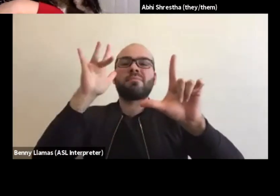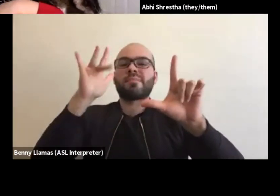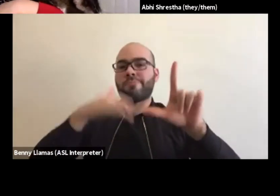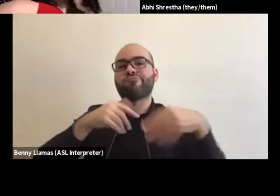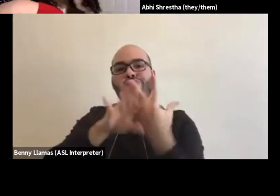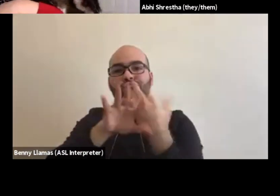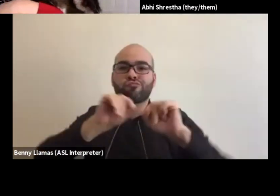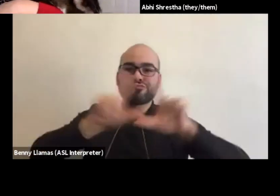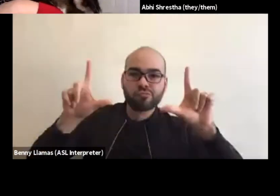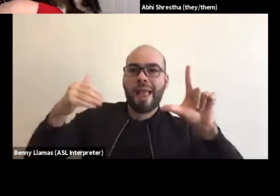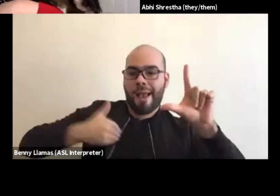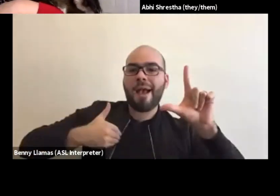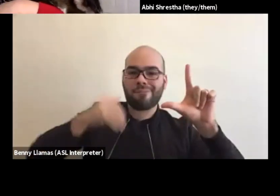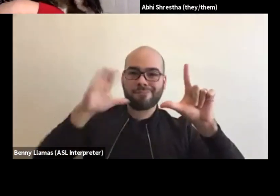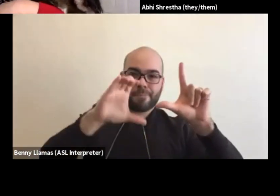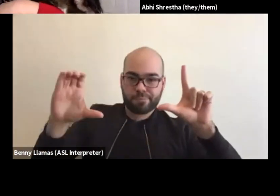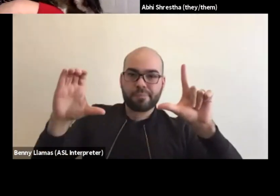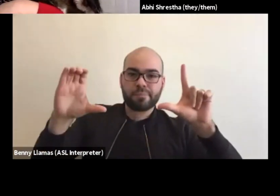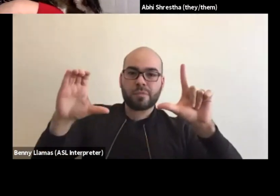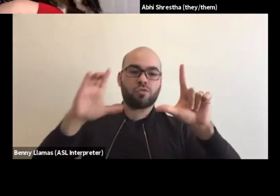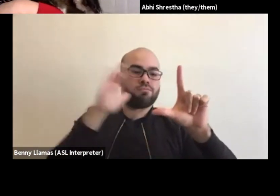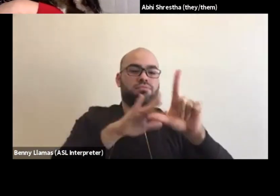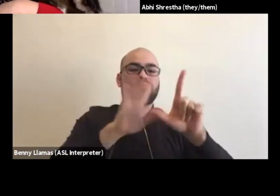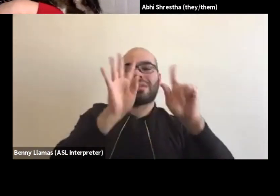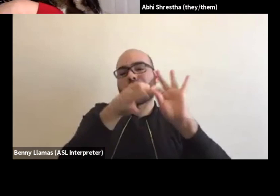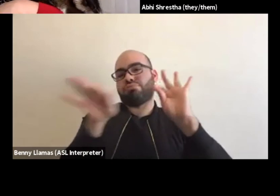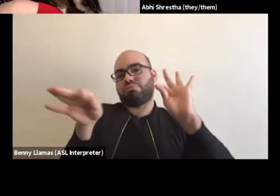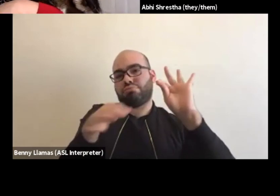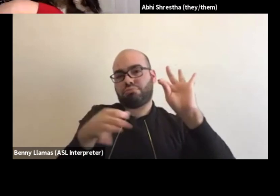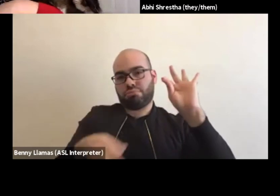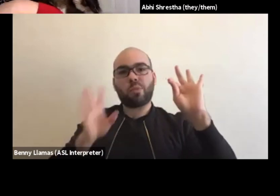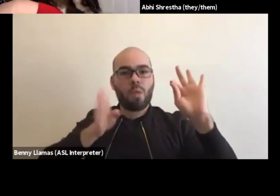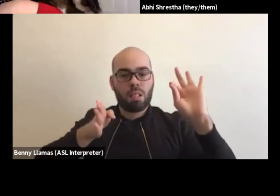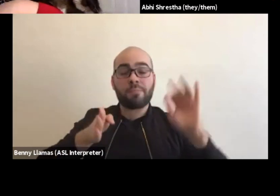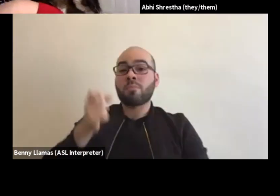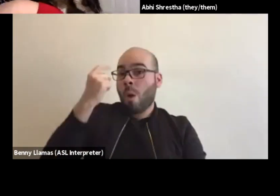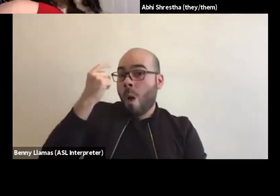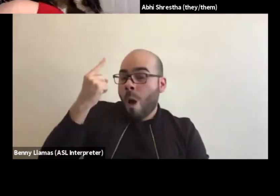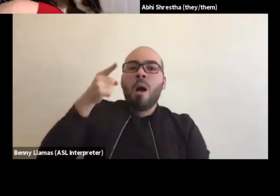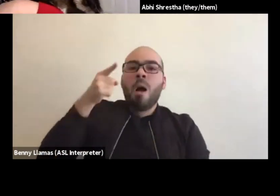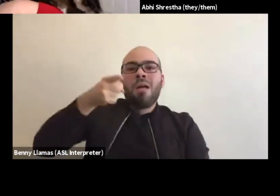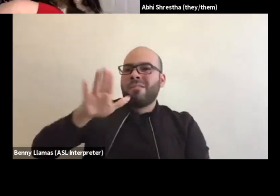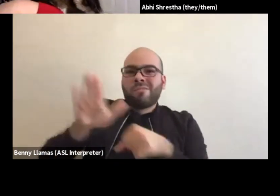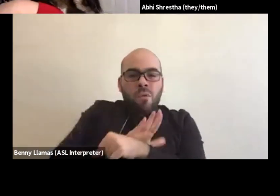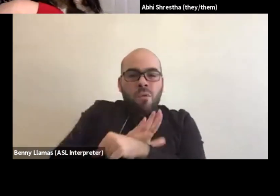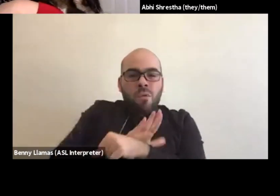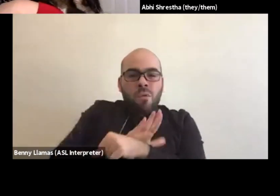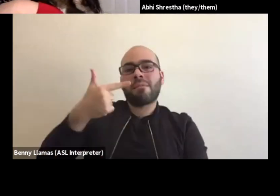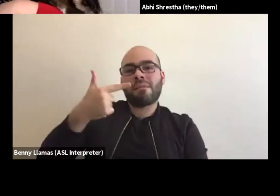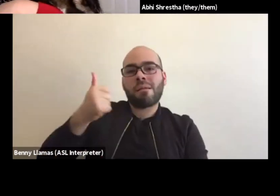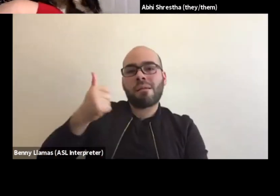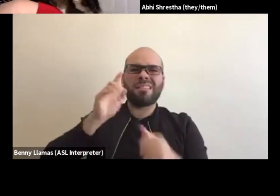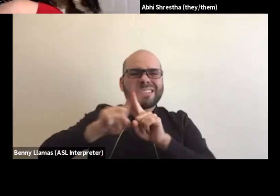to activate that in your window. This workshop will also be on gallery view, so the ASL interpreting will be available